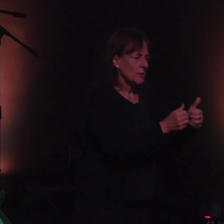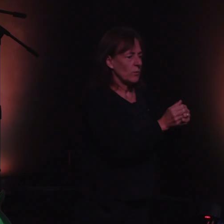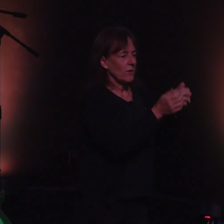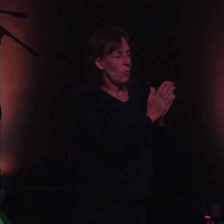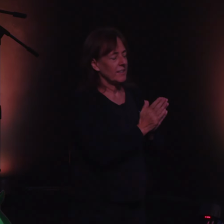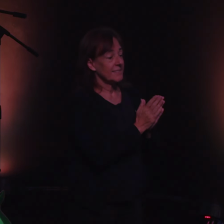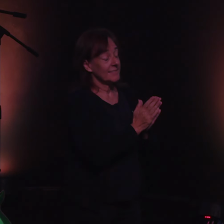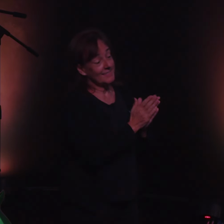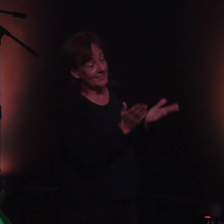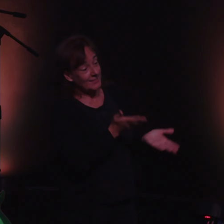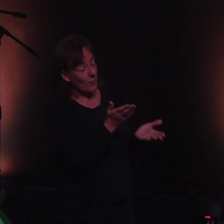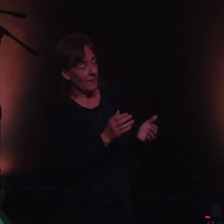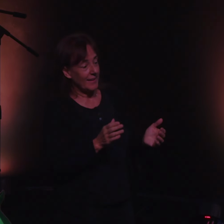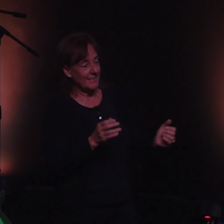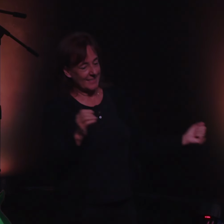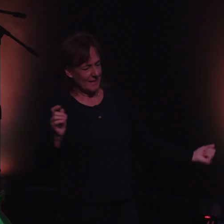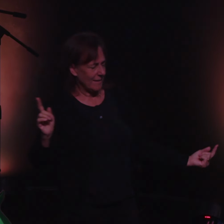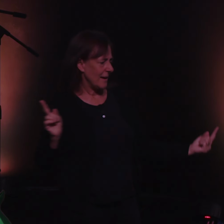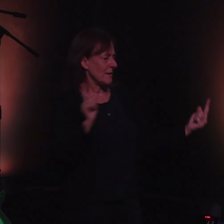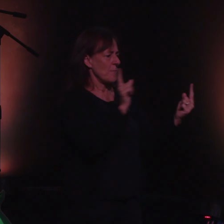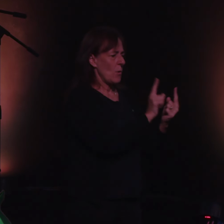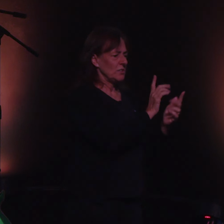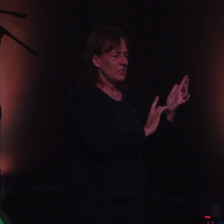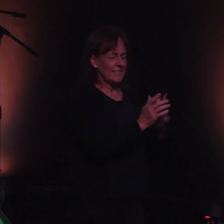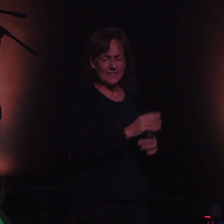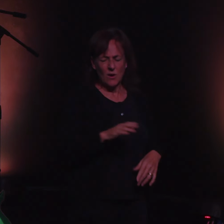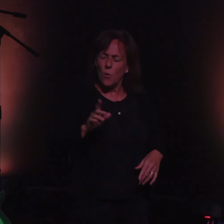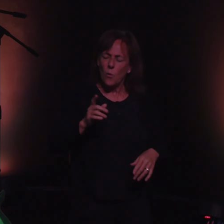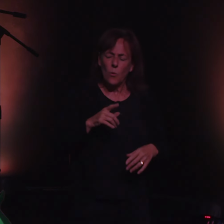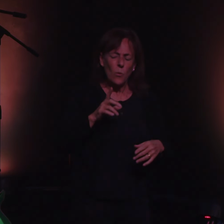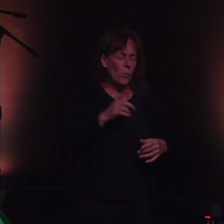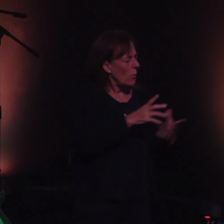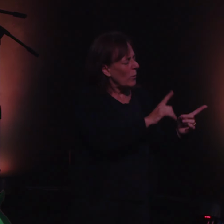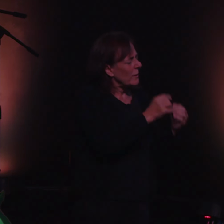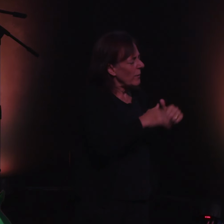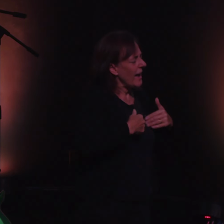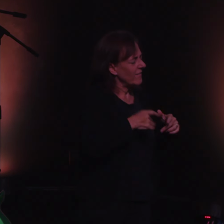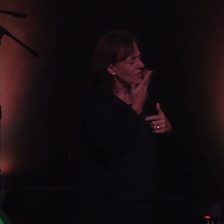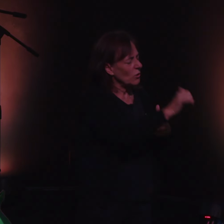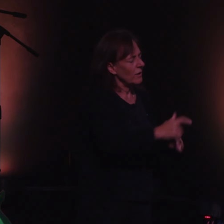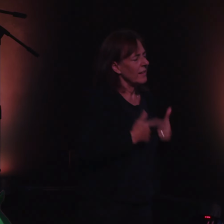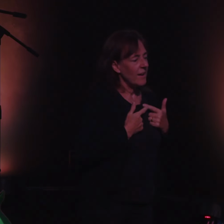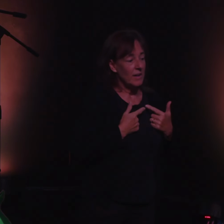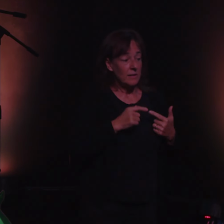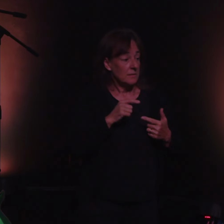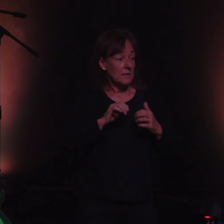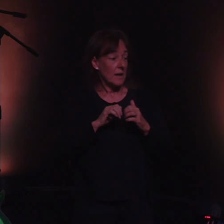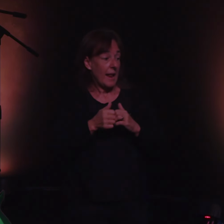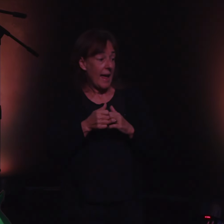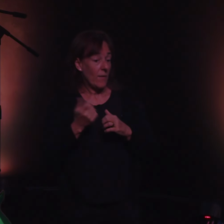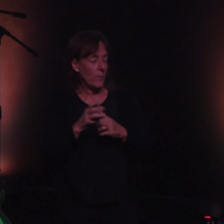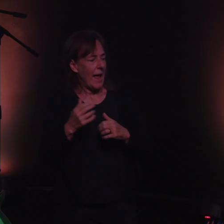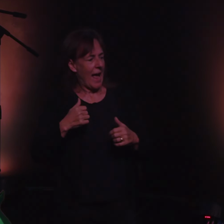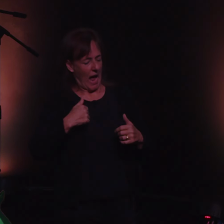And so as this guy approaches Jesus and says, "What must I do to have eternal life?" He's not saying, "Hey, I really want to know." He's